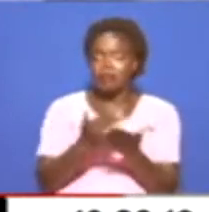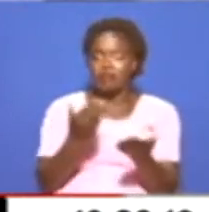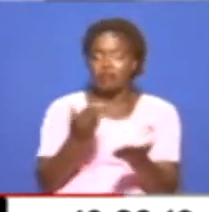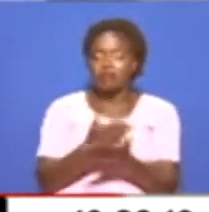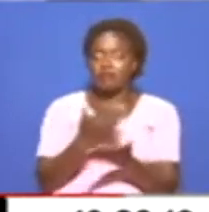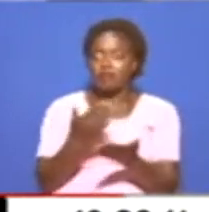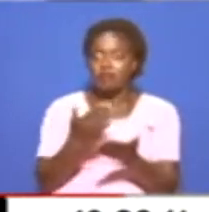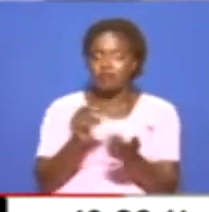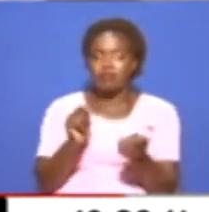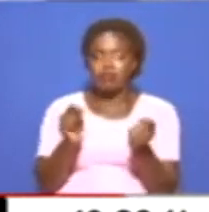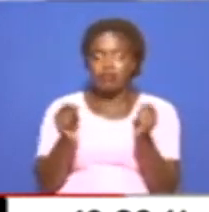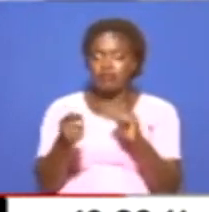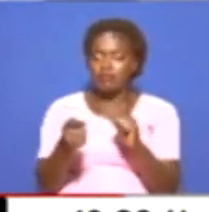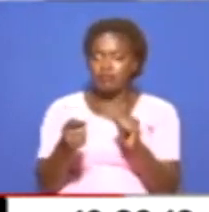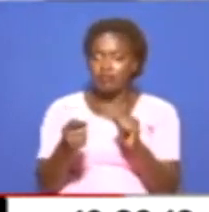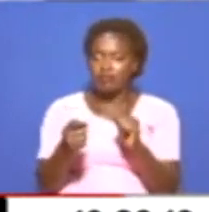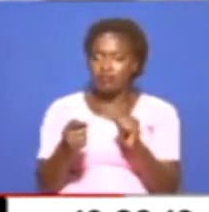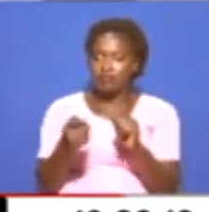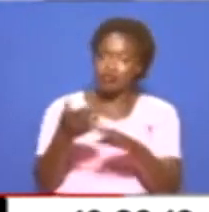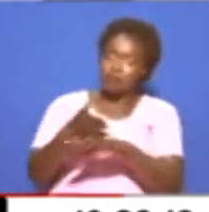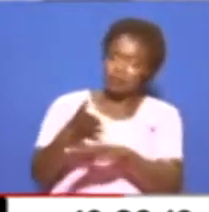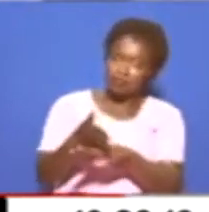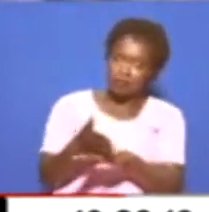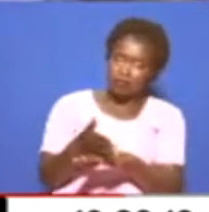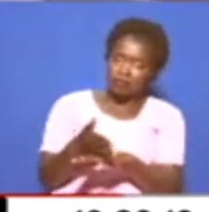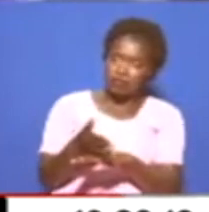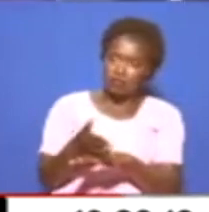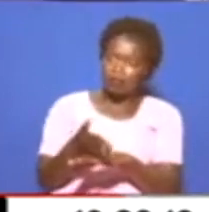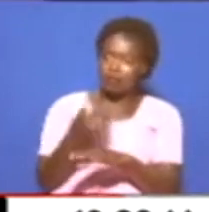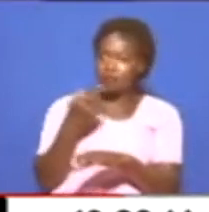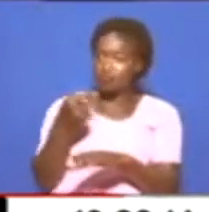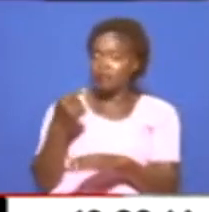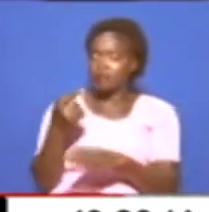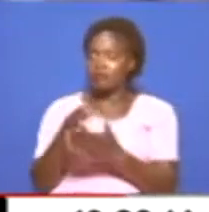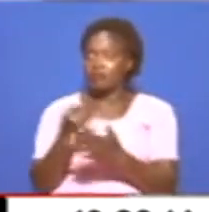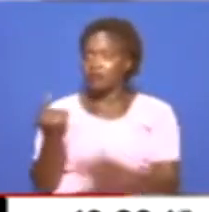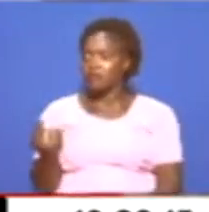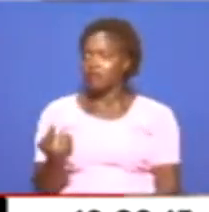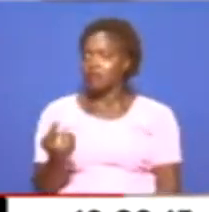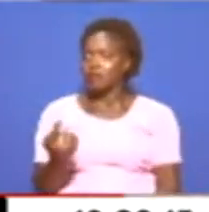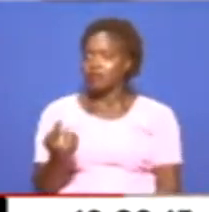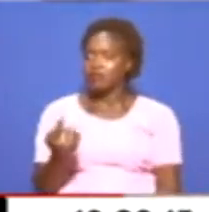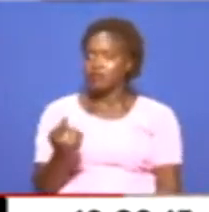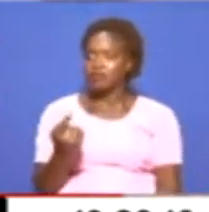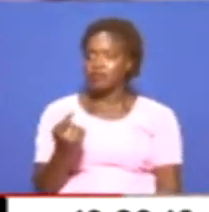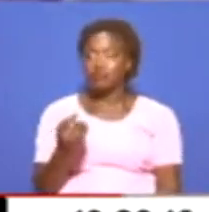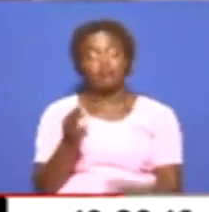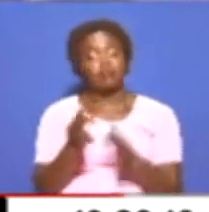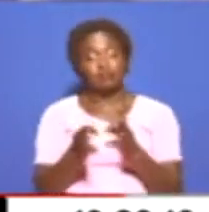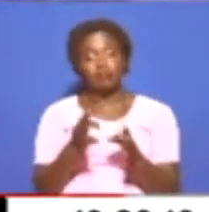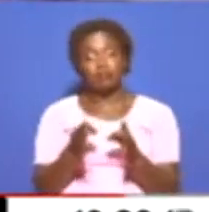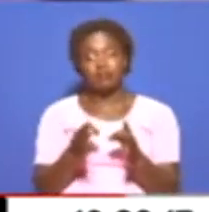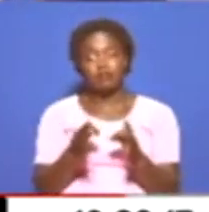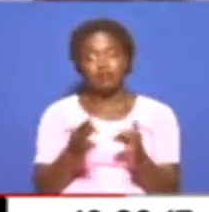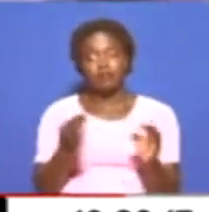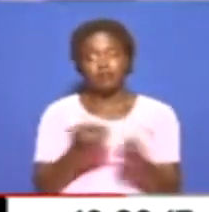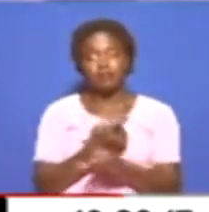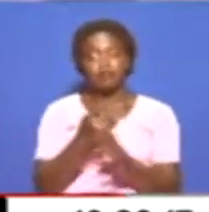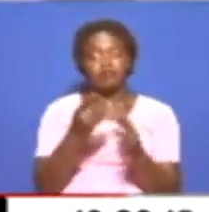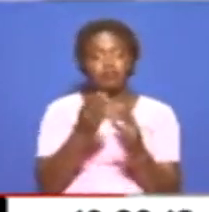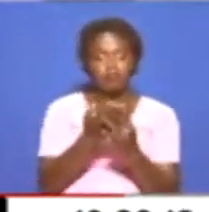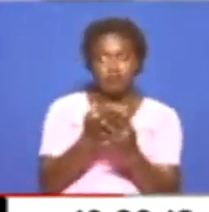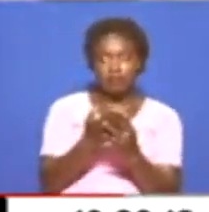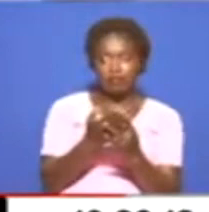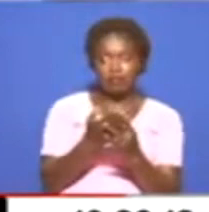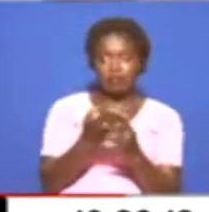some of the amendments were vague in nature. When you tell someone that if there is a difference between the